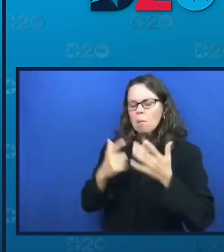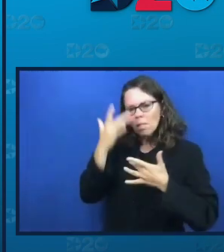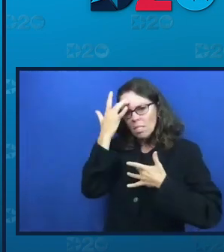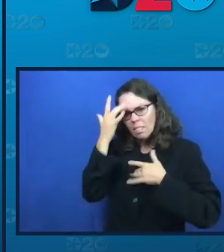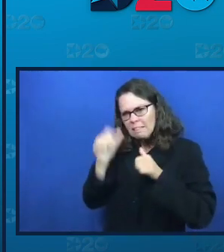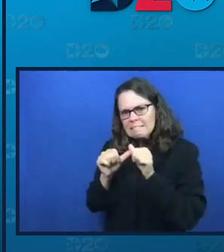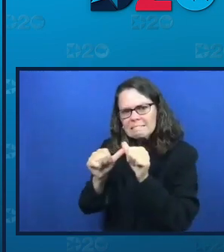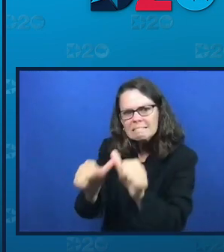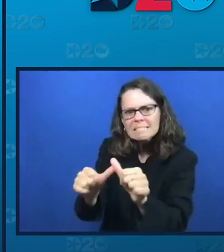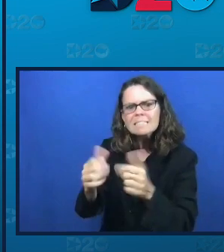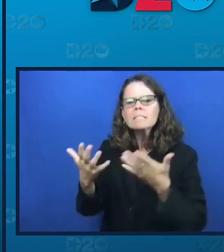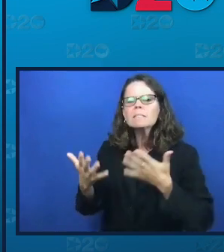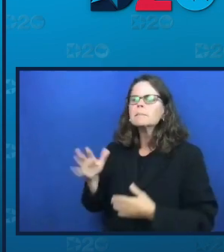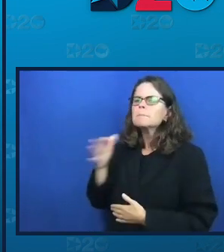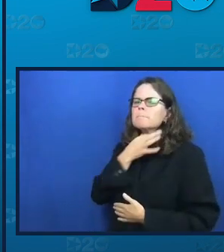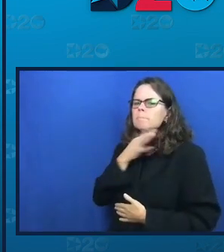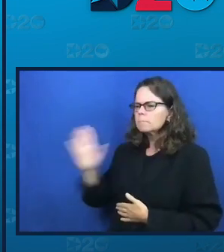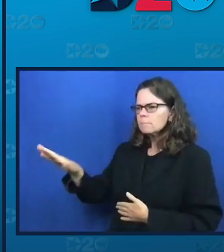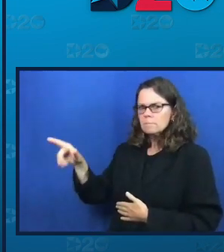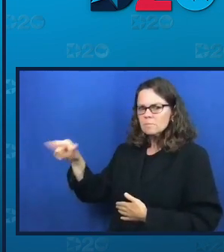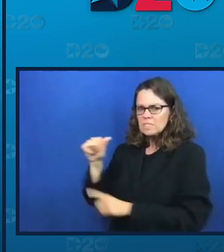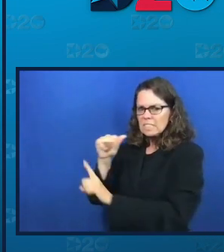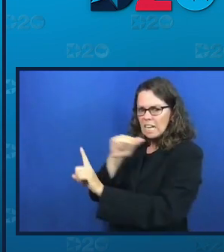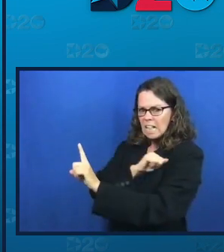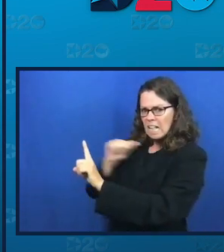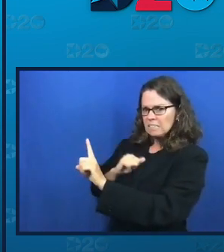for Election Day?